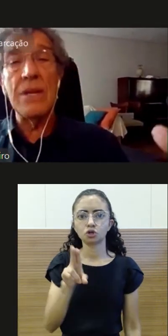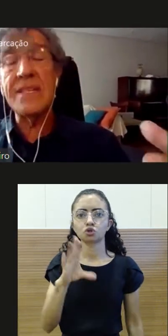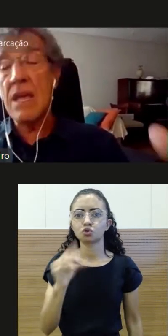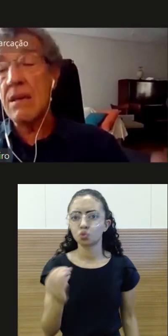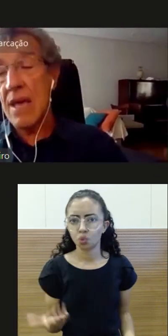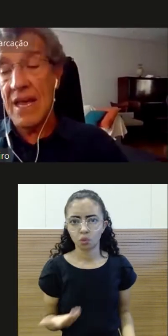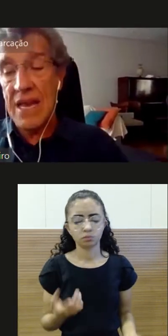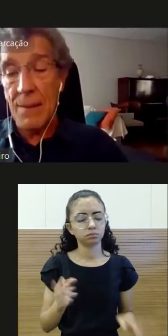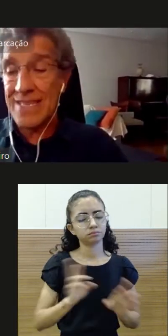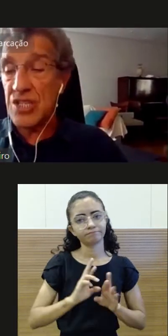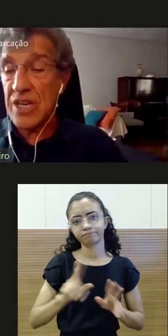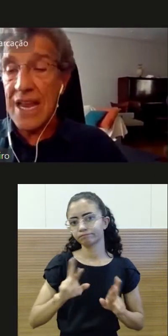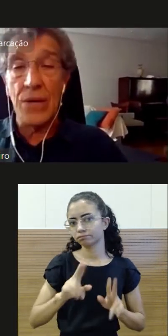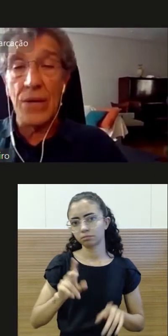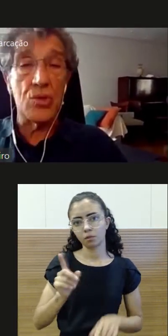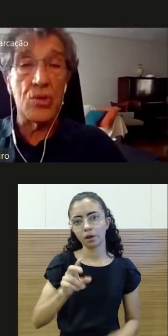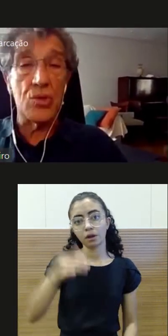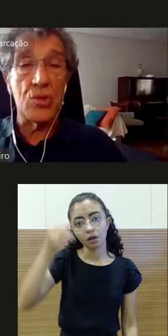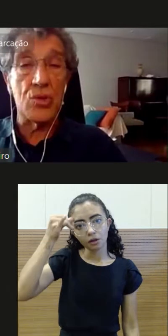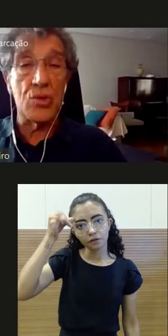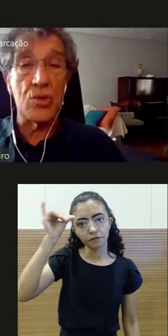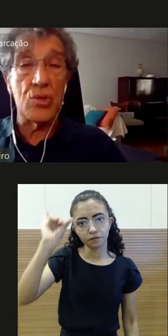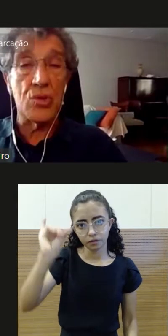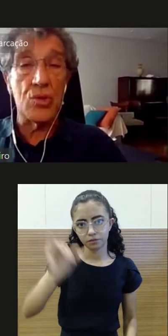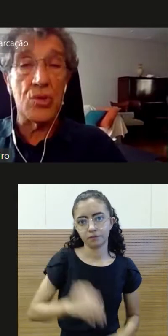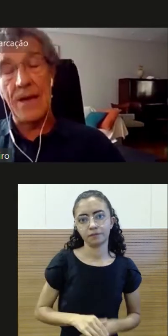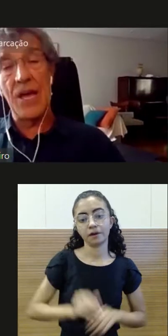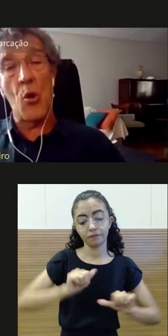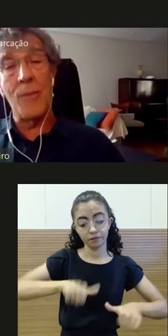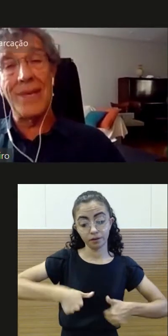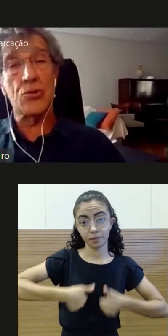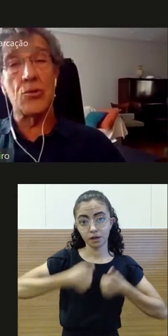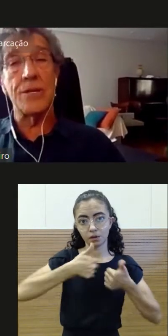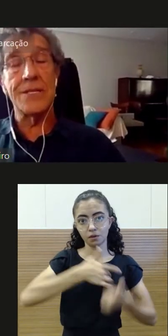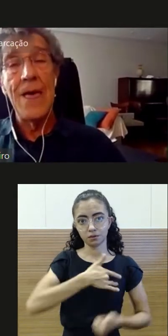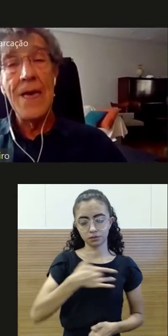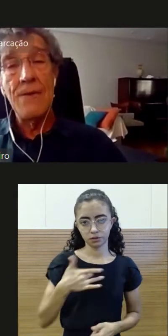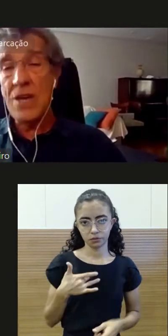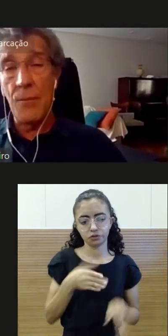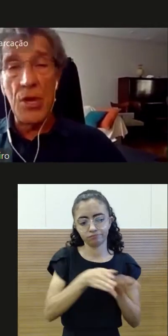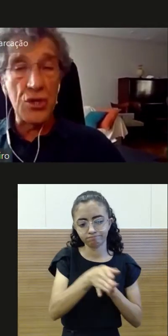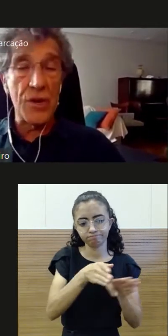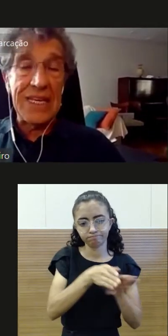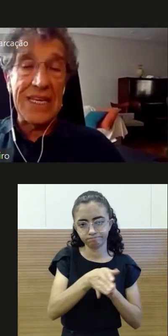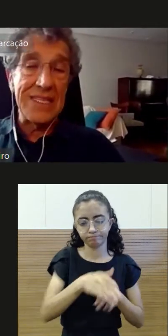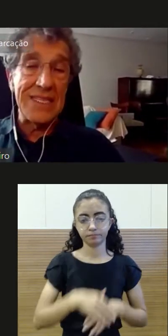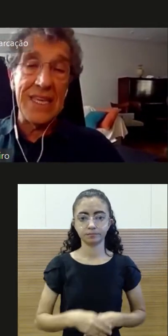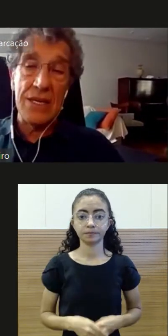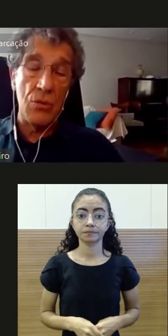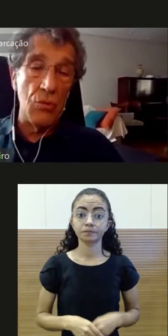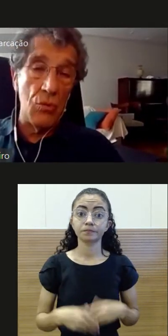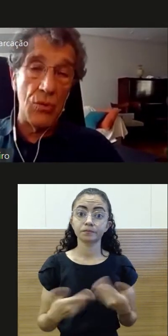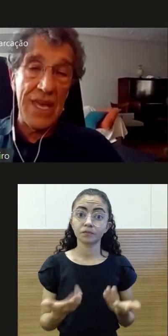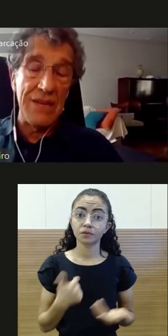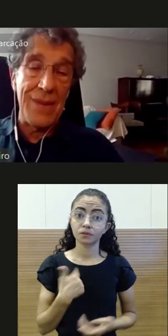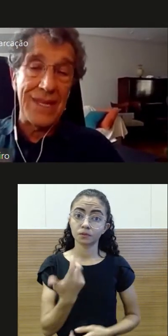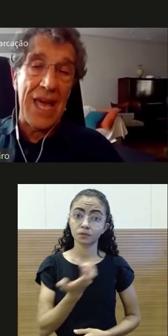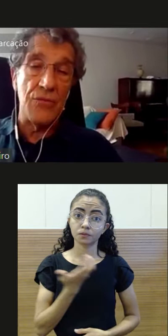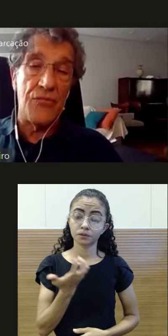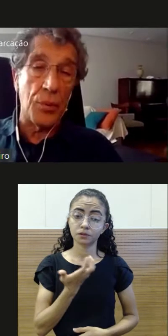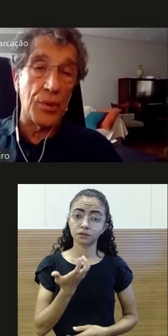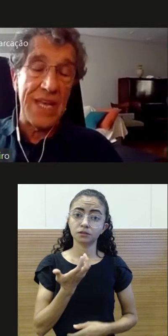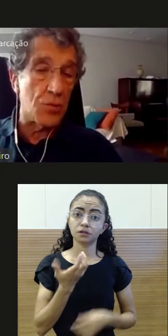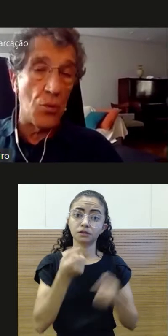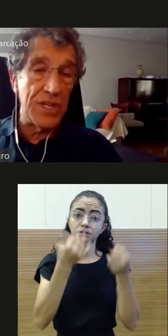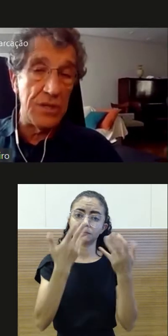drinks, dairy drinks, or biscuits. He's pretty clear in that recommendation. And